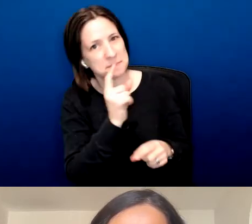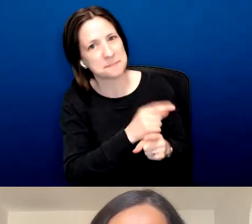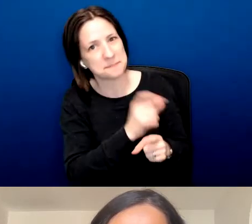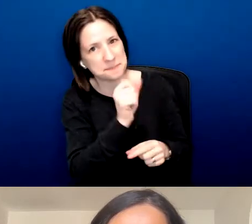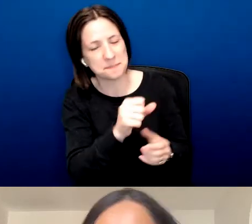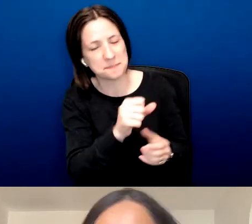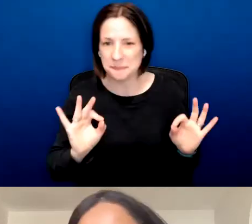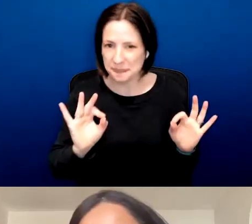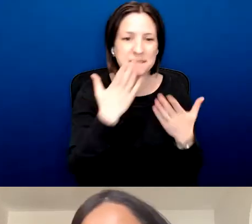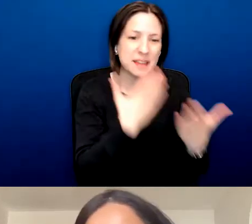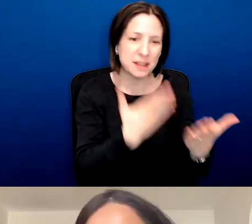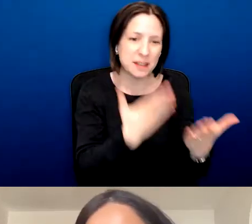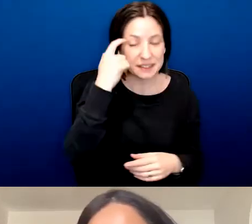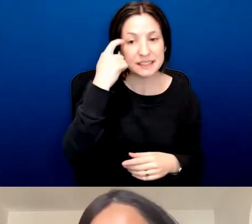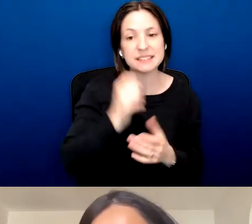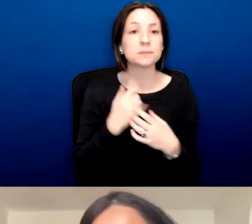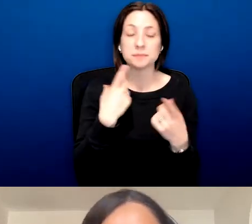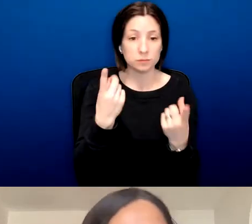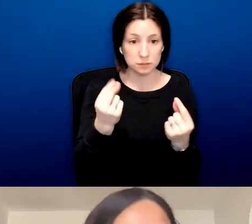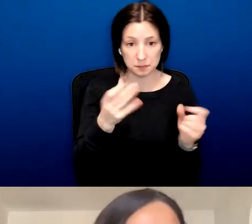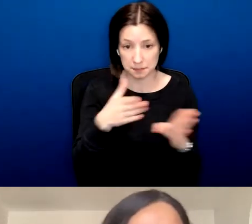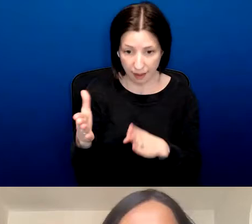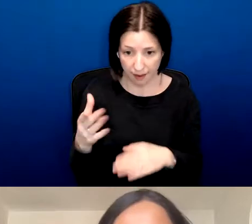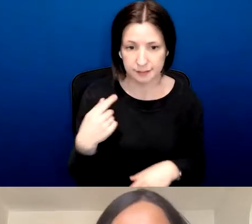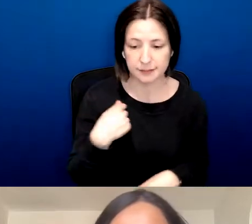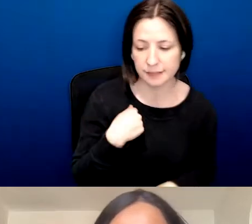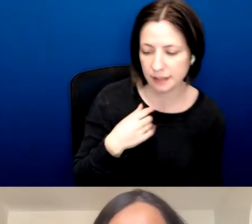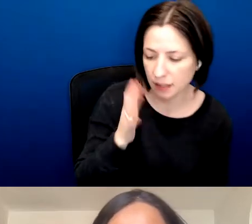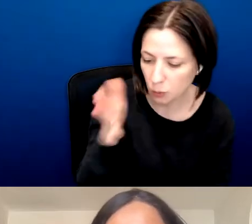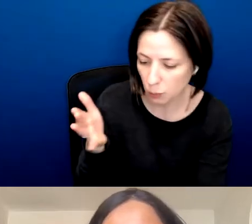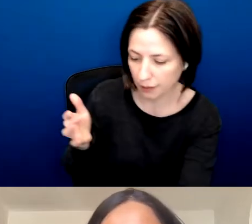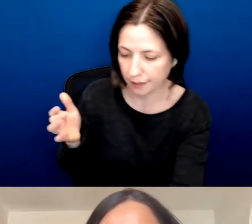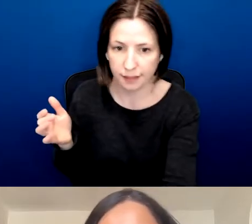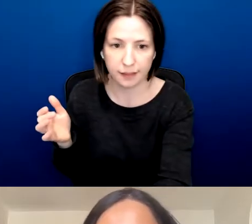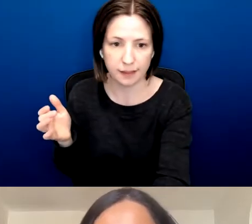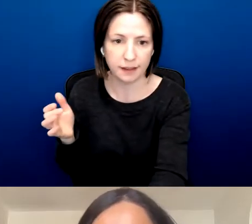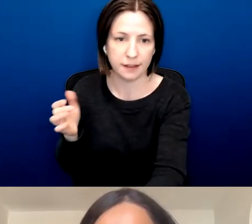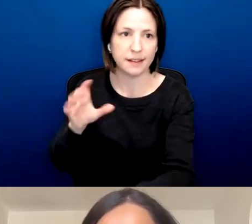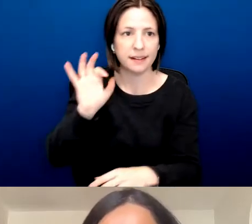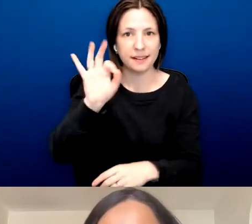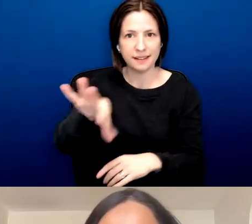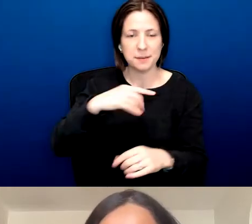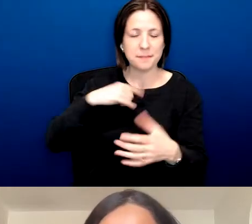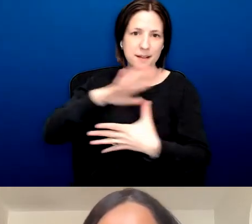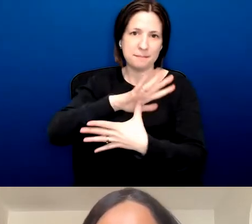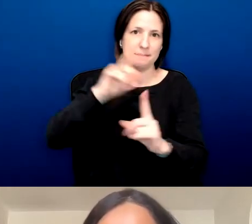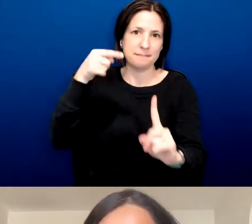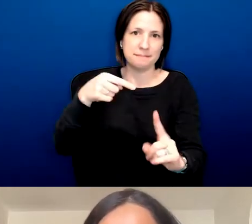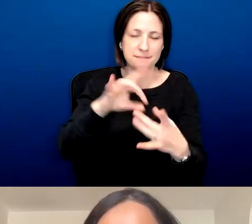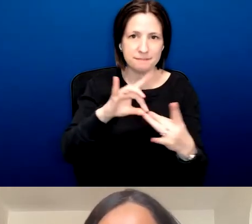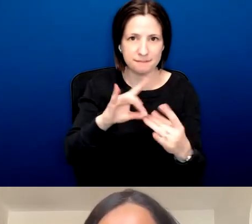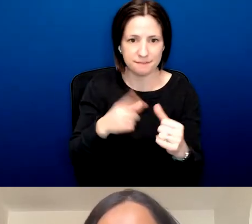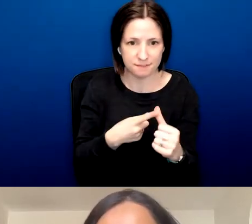So thank you. So what I'm gonna do is I'm just gonna get to the main points. I've sent my main points to the